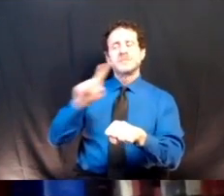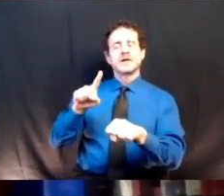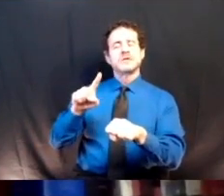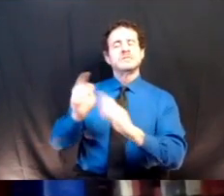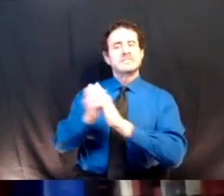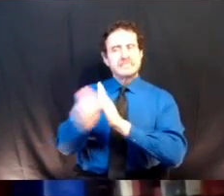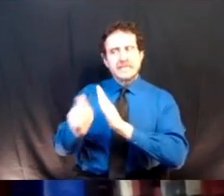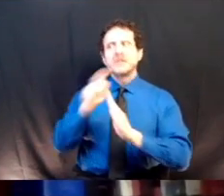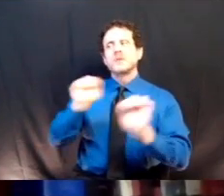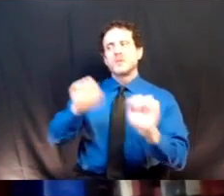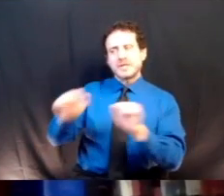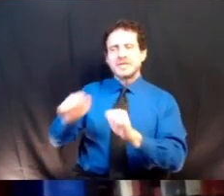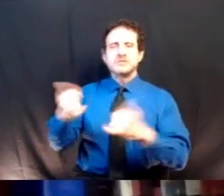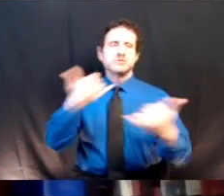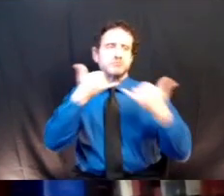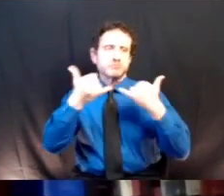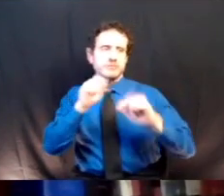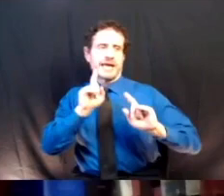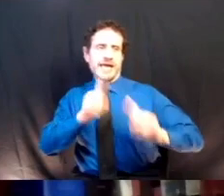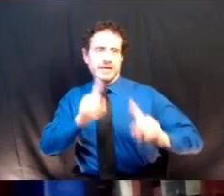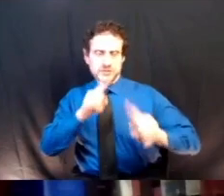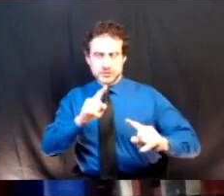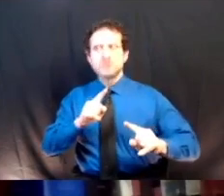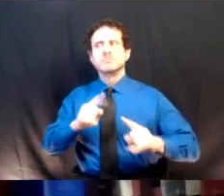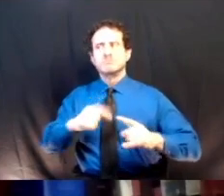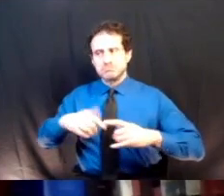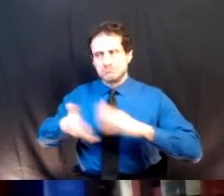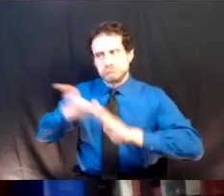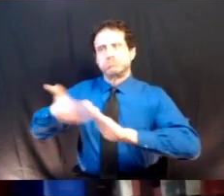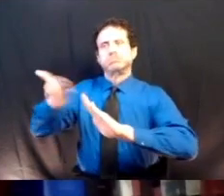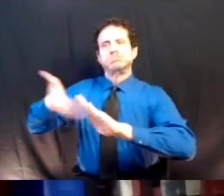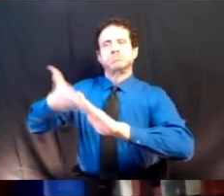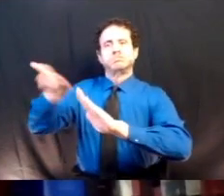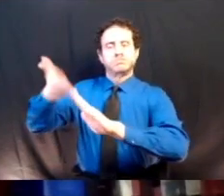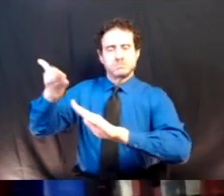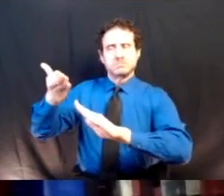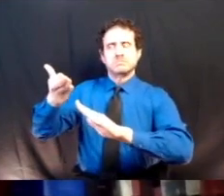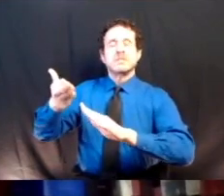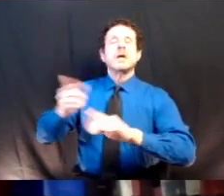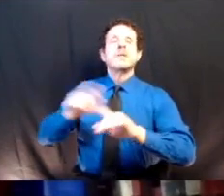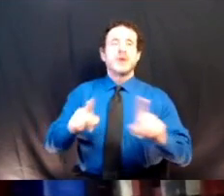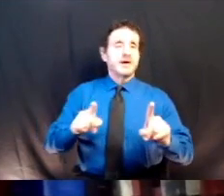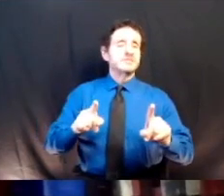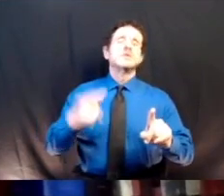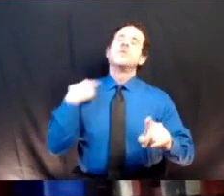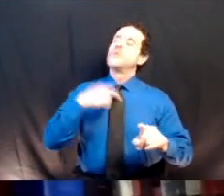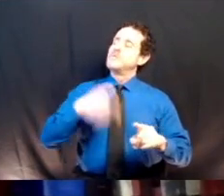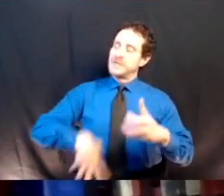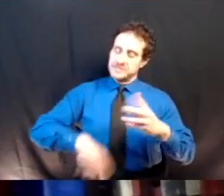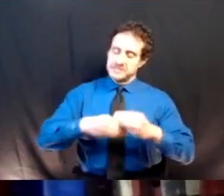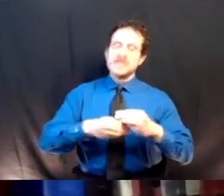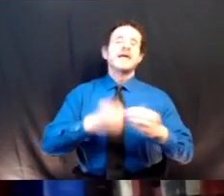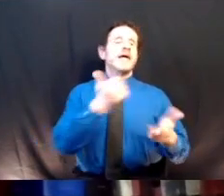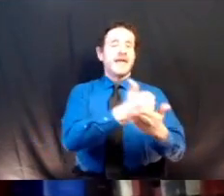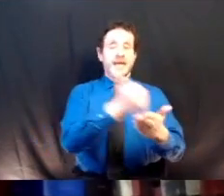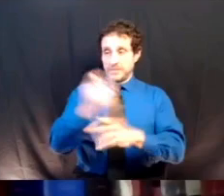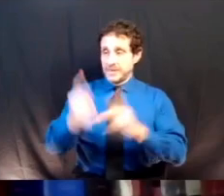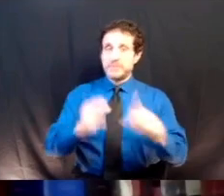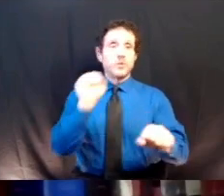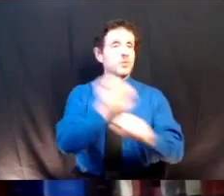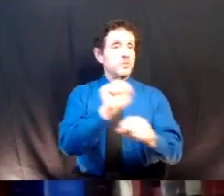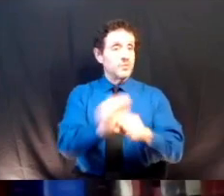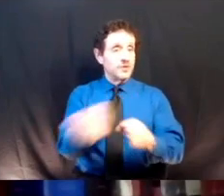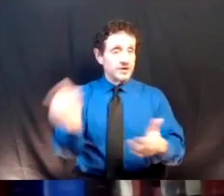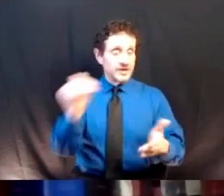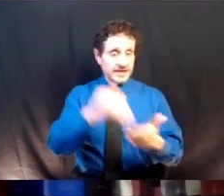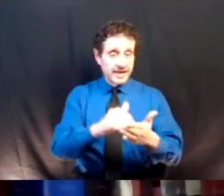there. It's critical that our state do everything possible to help our residents get back to work, whether returning to